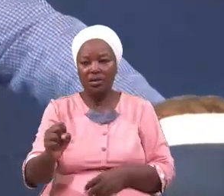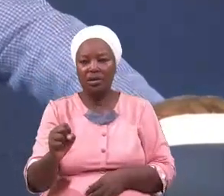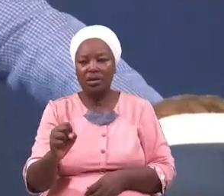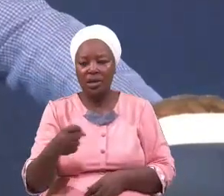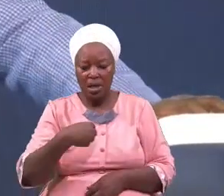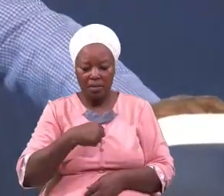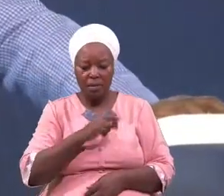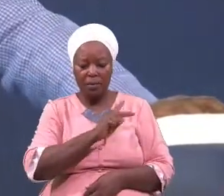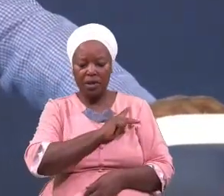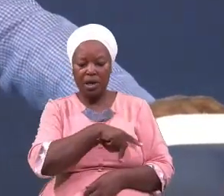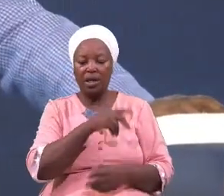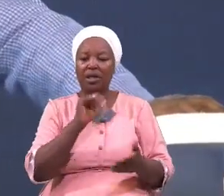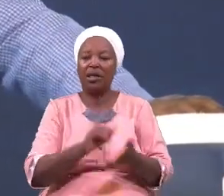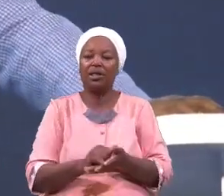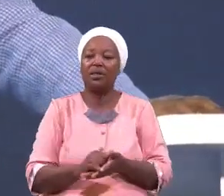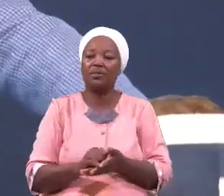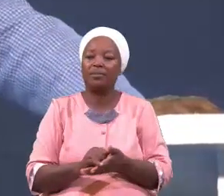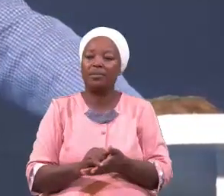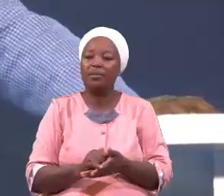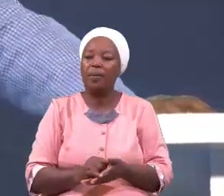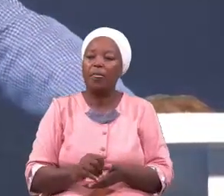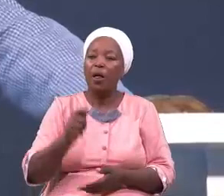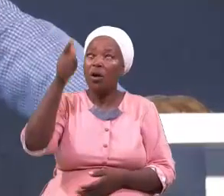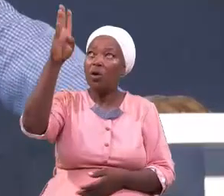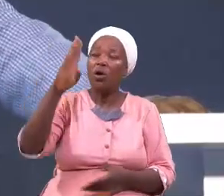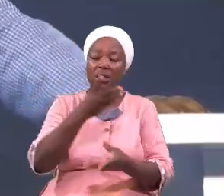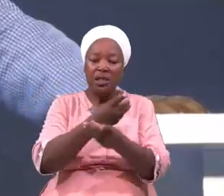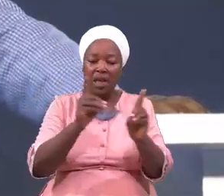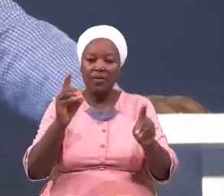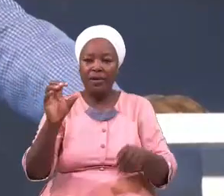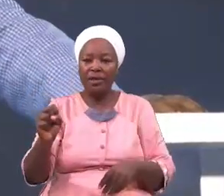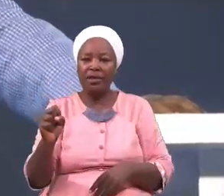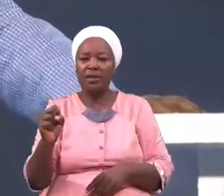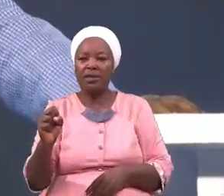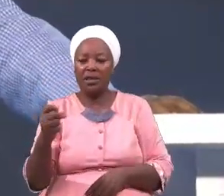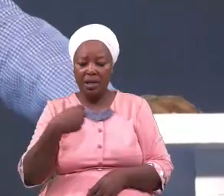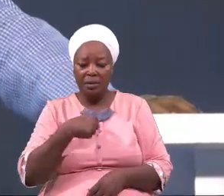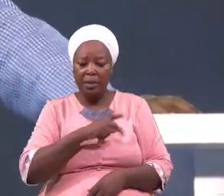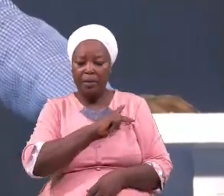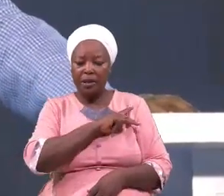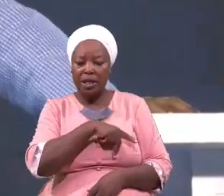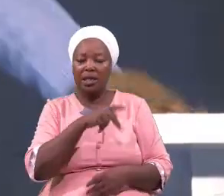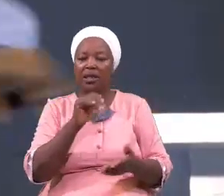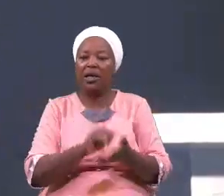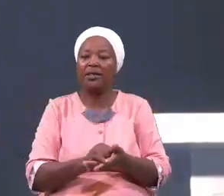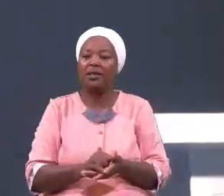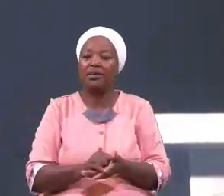I personalize that. God delivers. I personalize